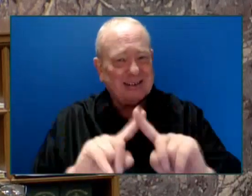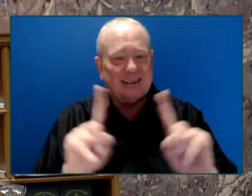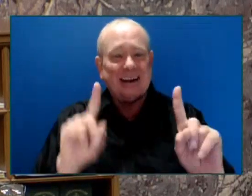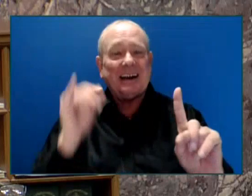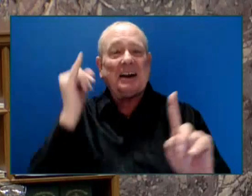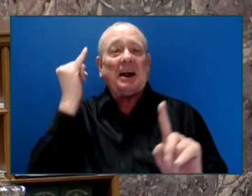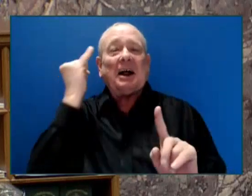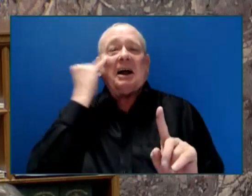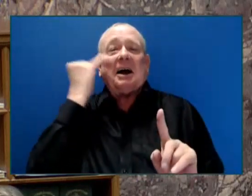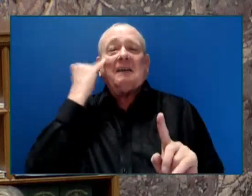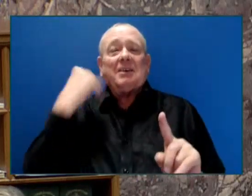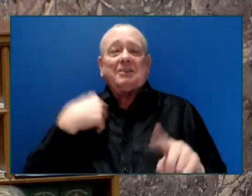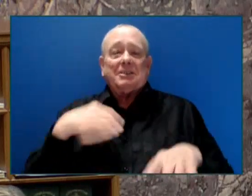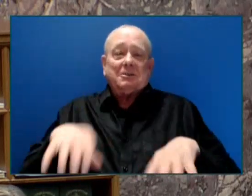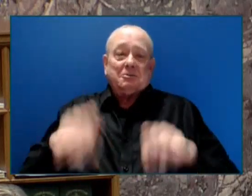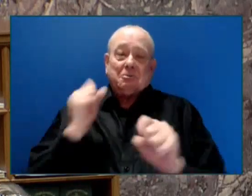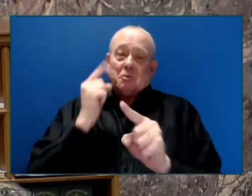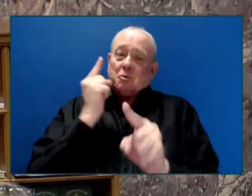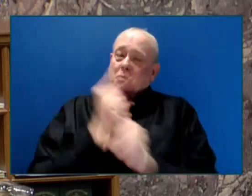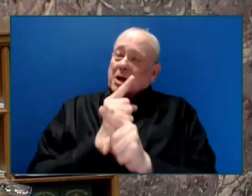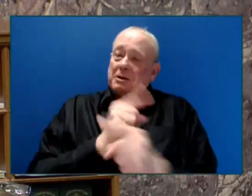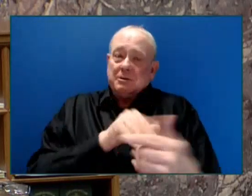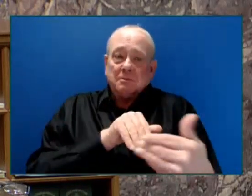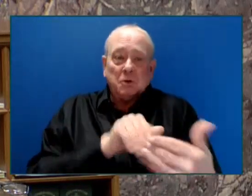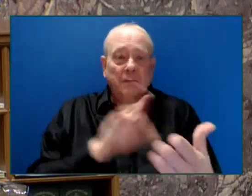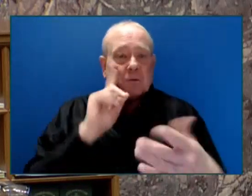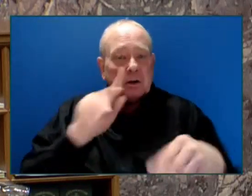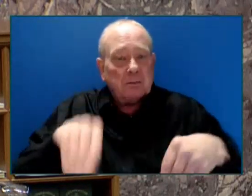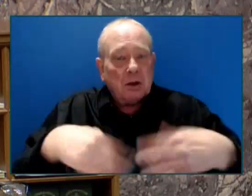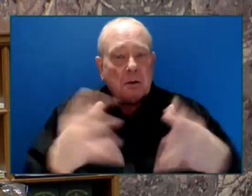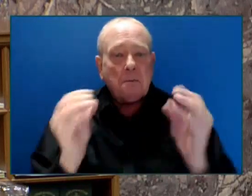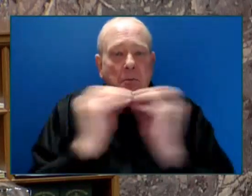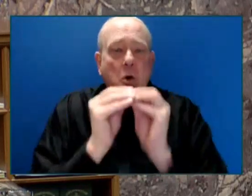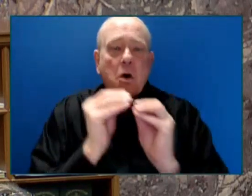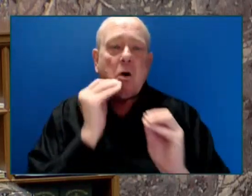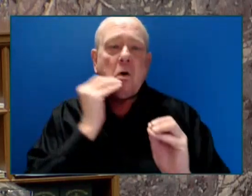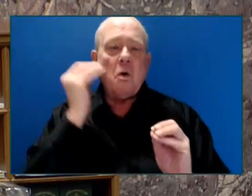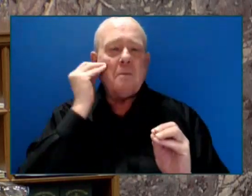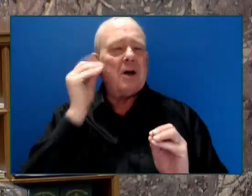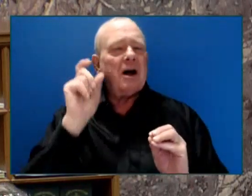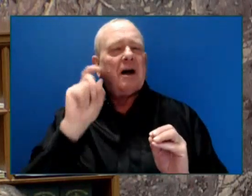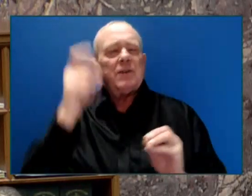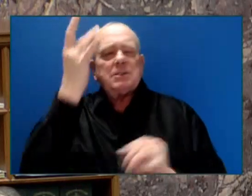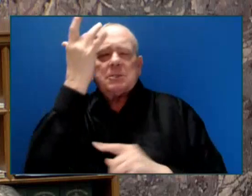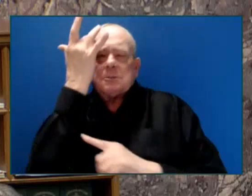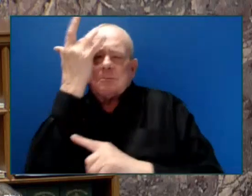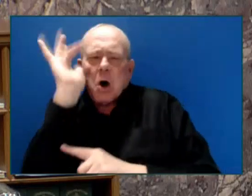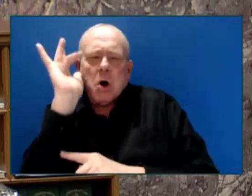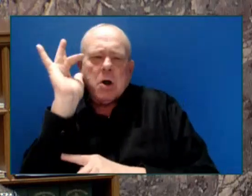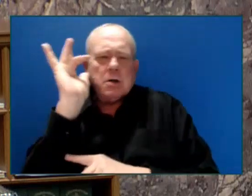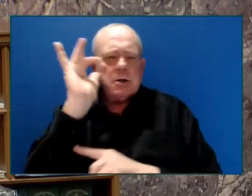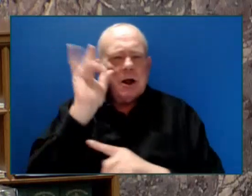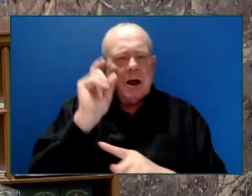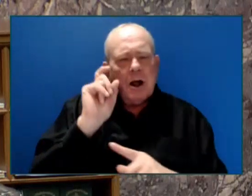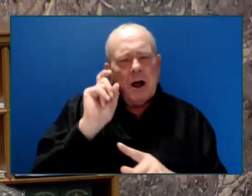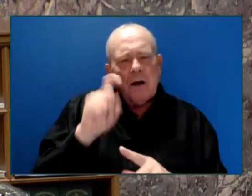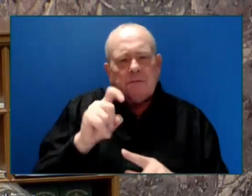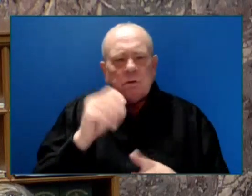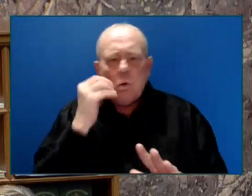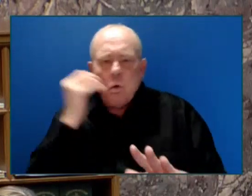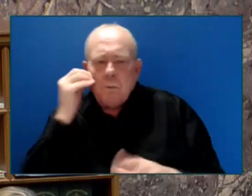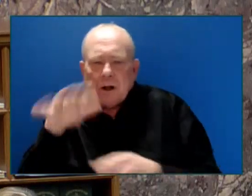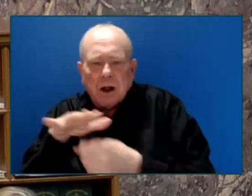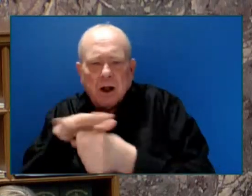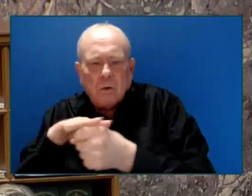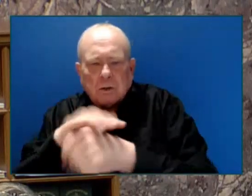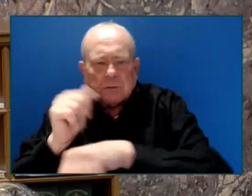Speaker, it's got to be smart. It's got to make sure that the housing is going to be on those transit corridors and those arterial corridors, and that you're working with local governments